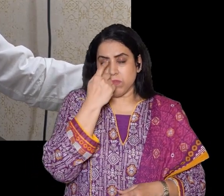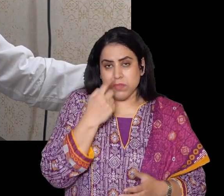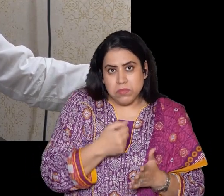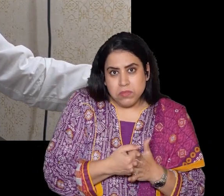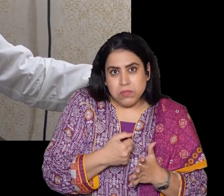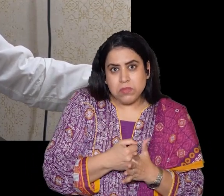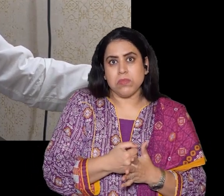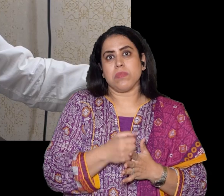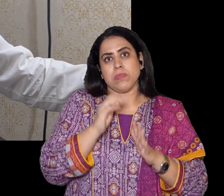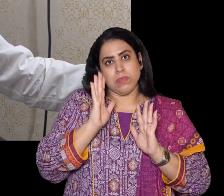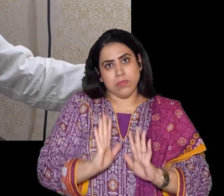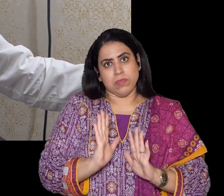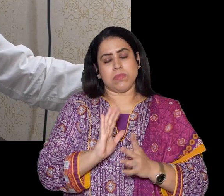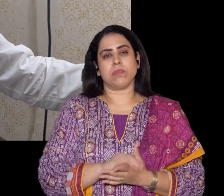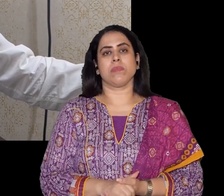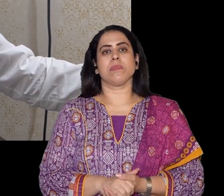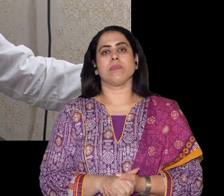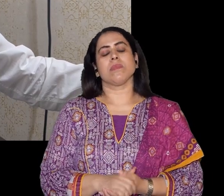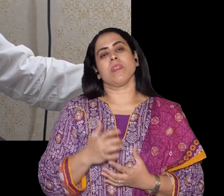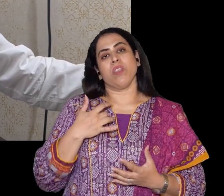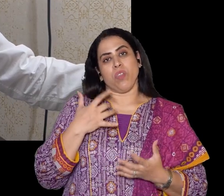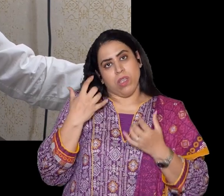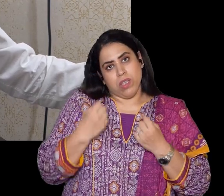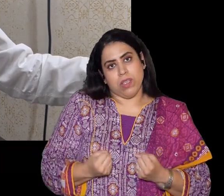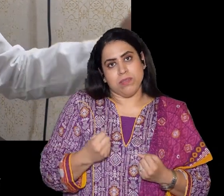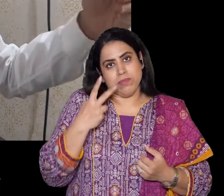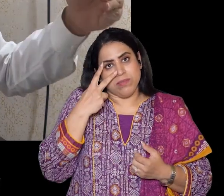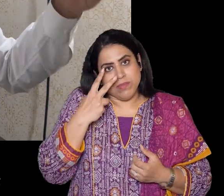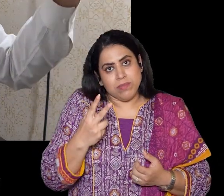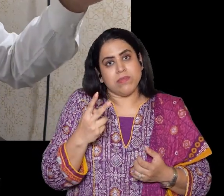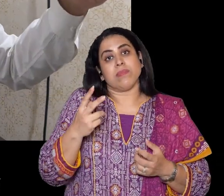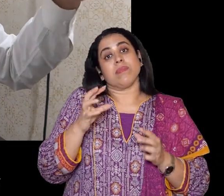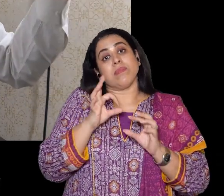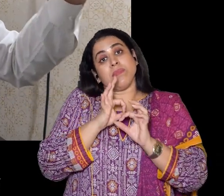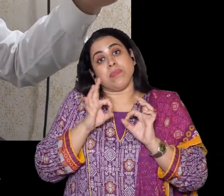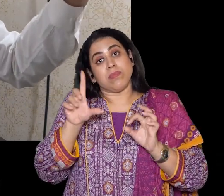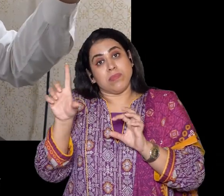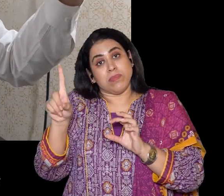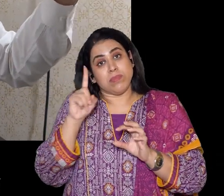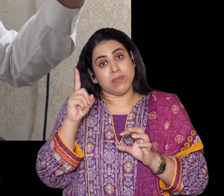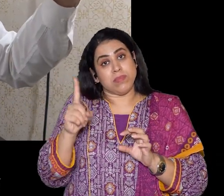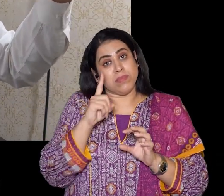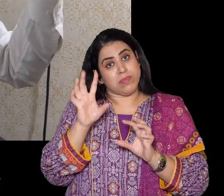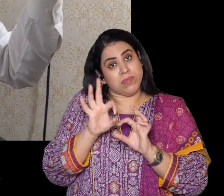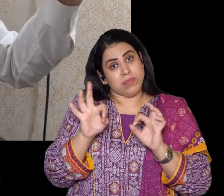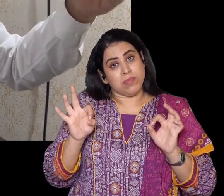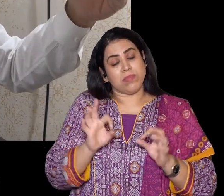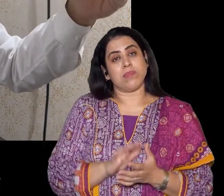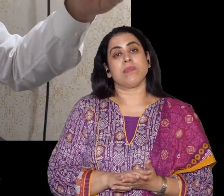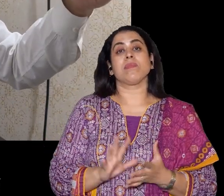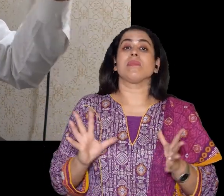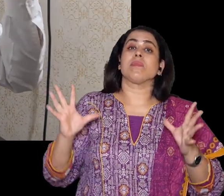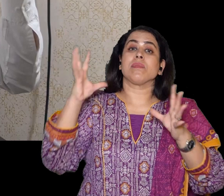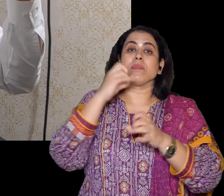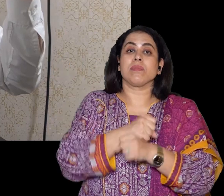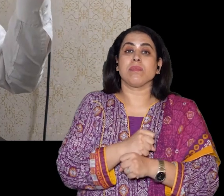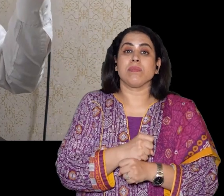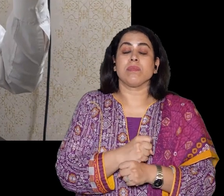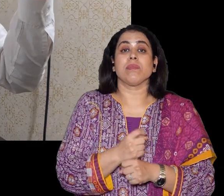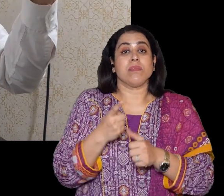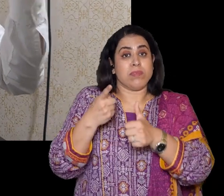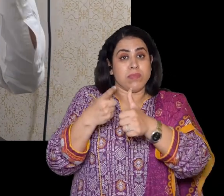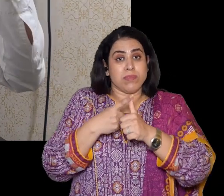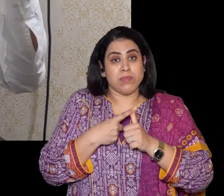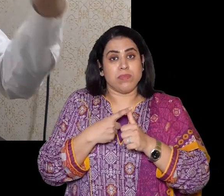of vision. You just try to stabilize them. So we have to look at each and every patient individually, and each and